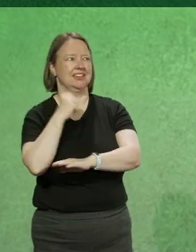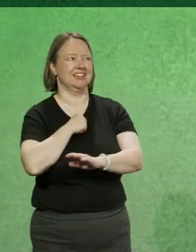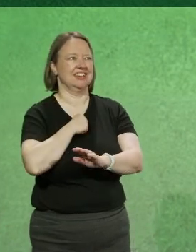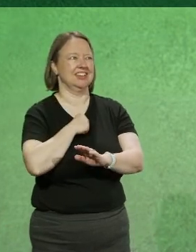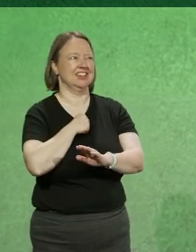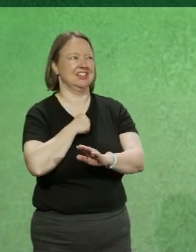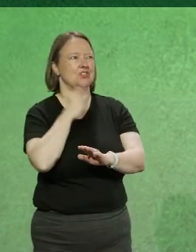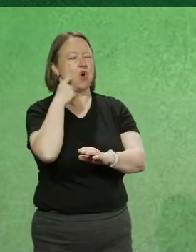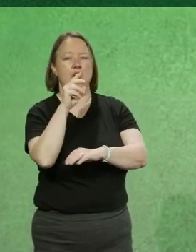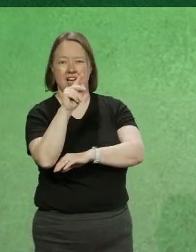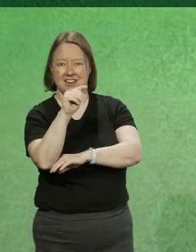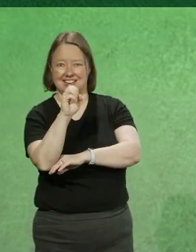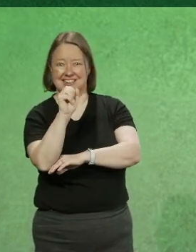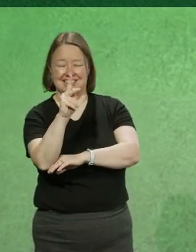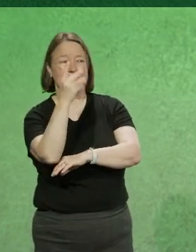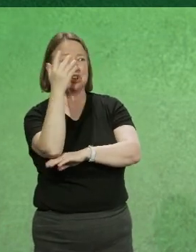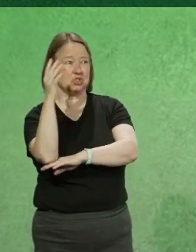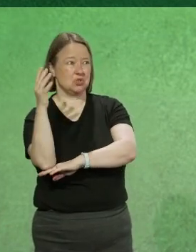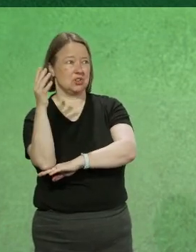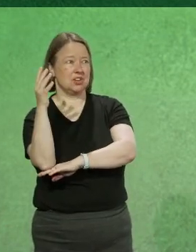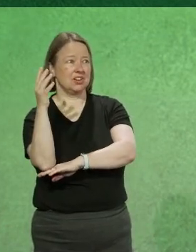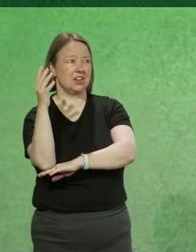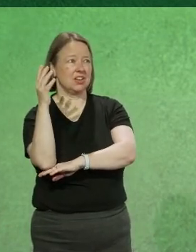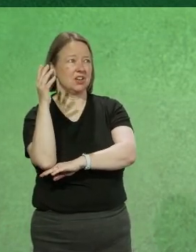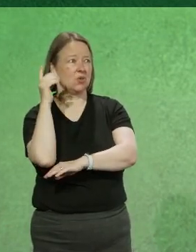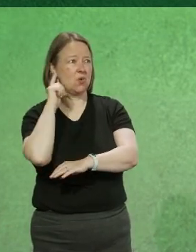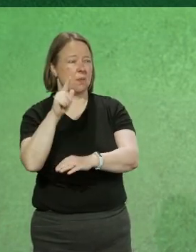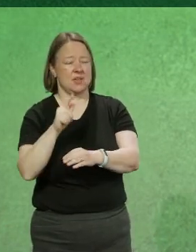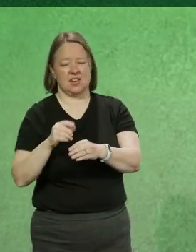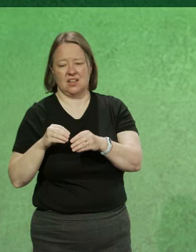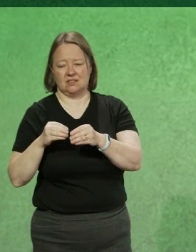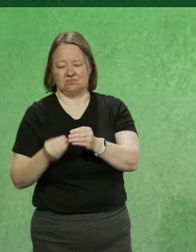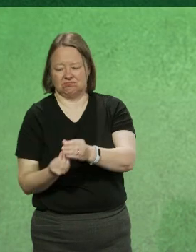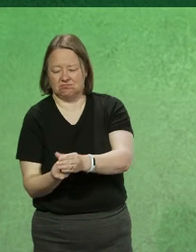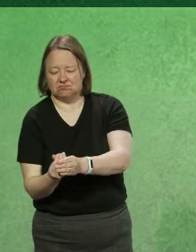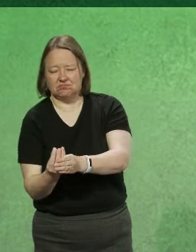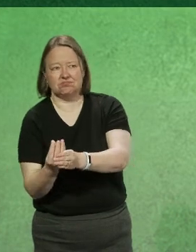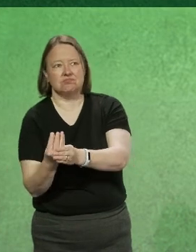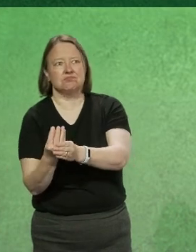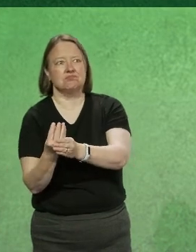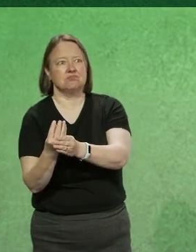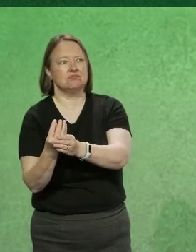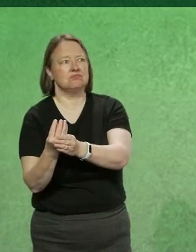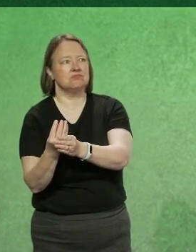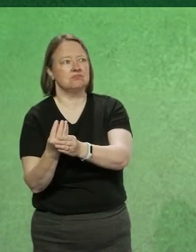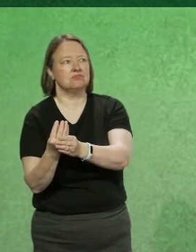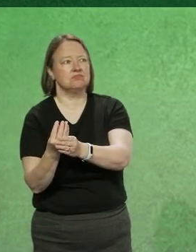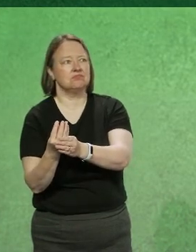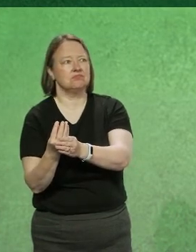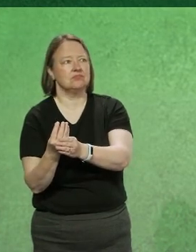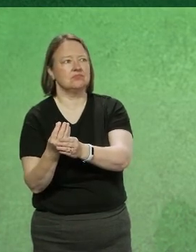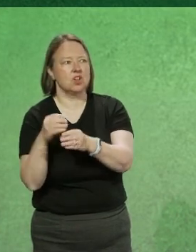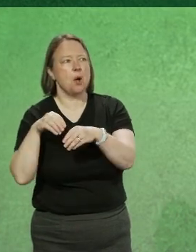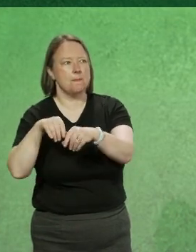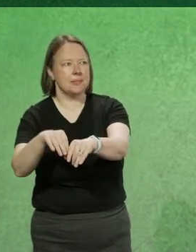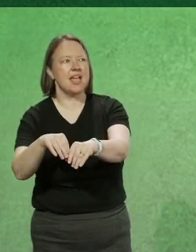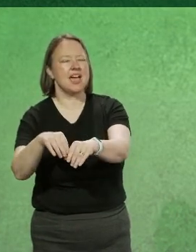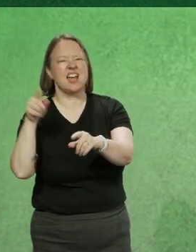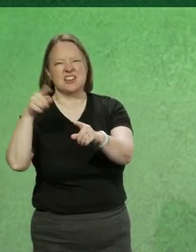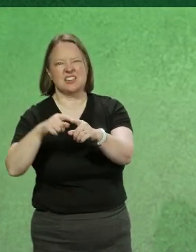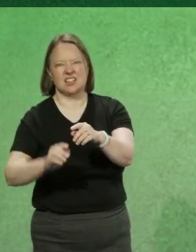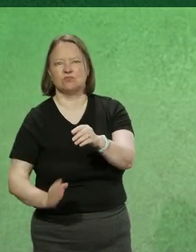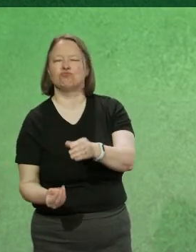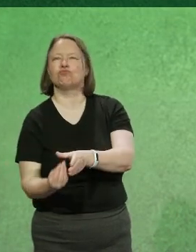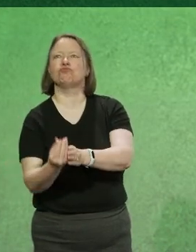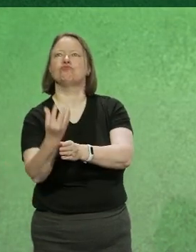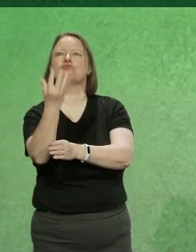So for the teak tree, we will be nursing them to, not like we have planted them until they've grown, but we will